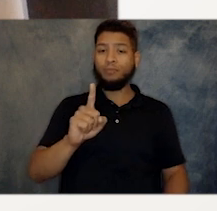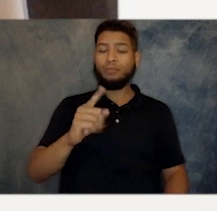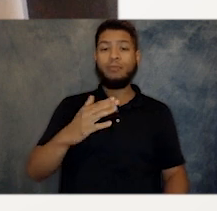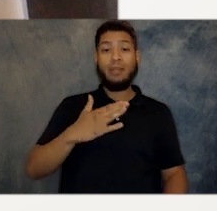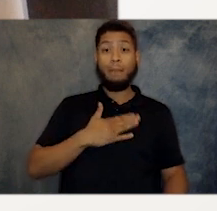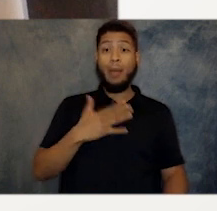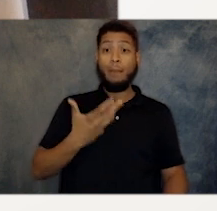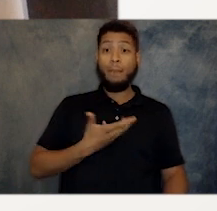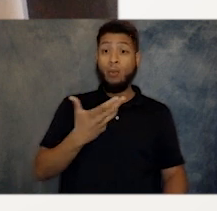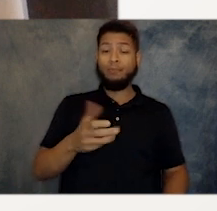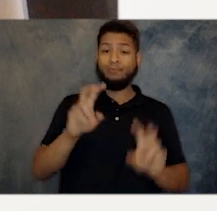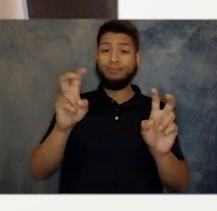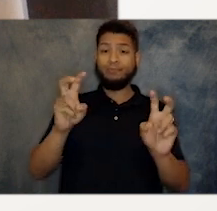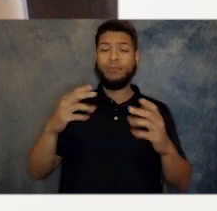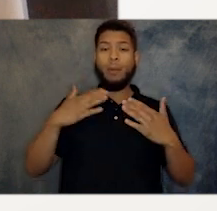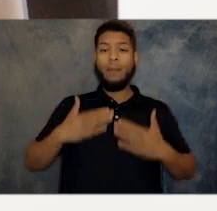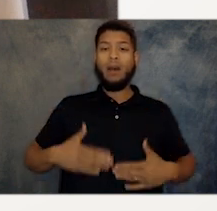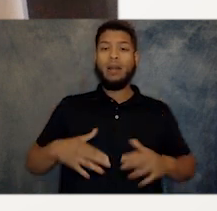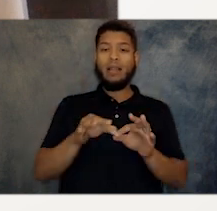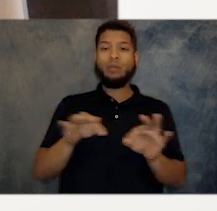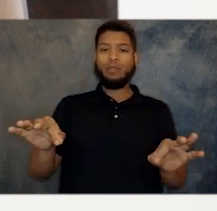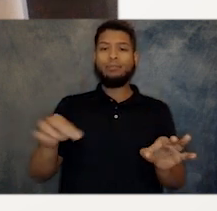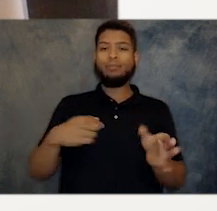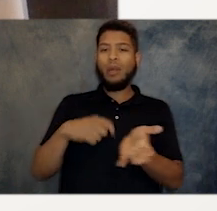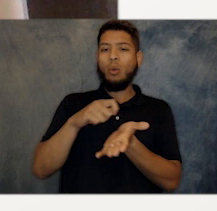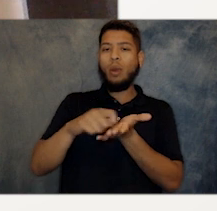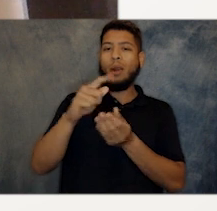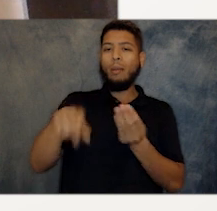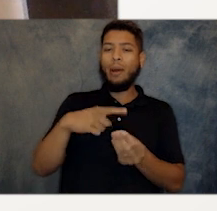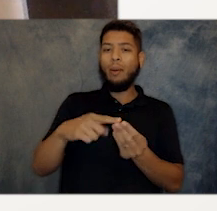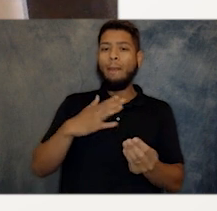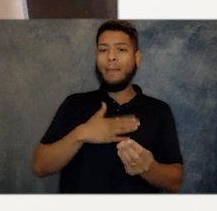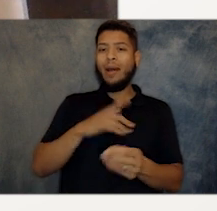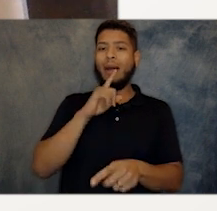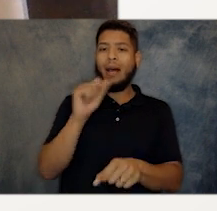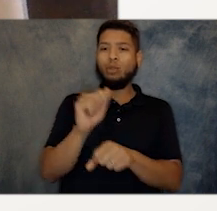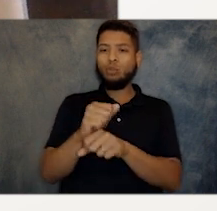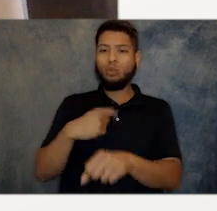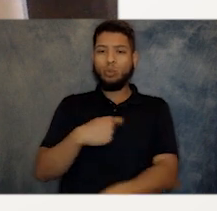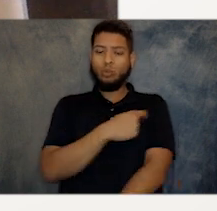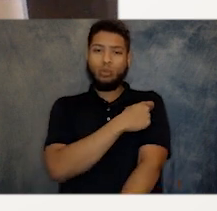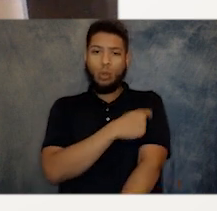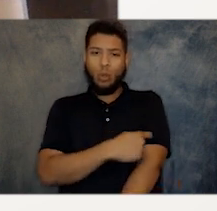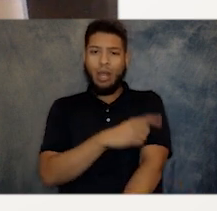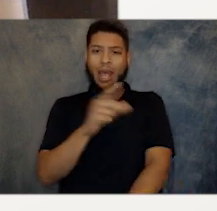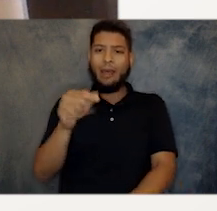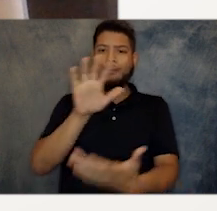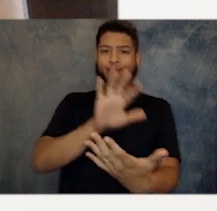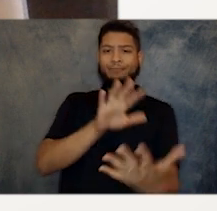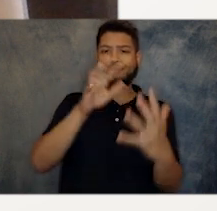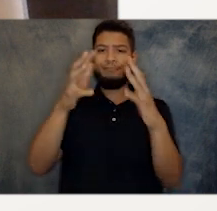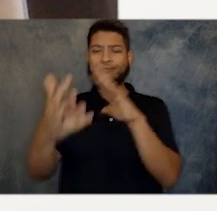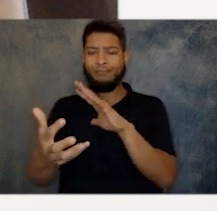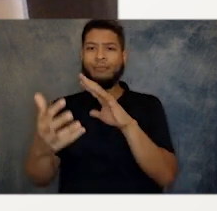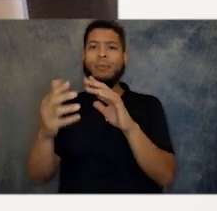work, it first has to be actual. In Body Language, the poem I read for this introduction, I